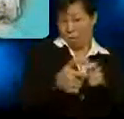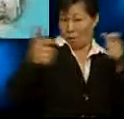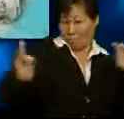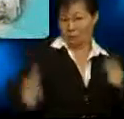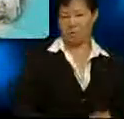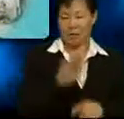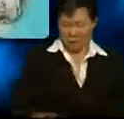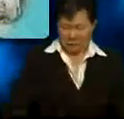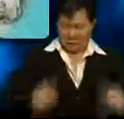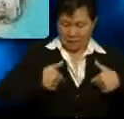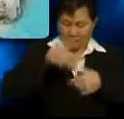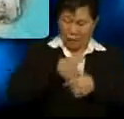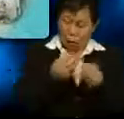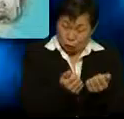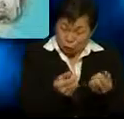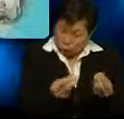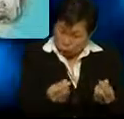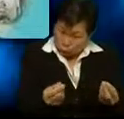They live in soil,